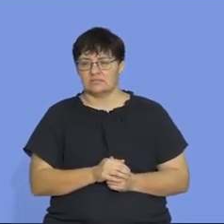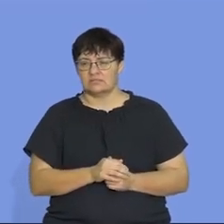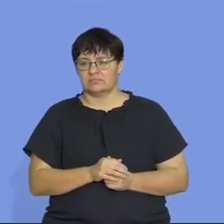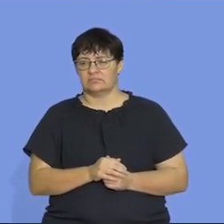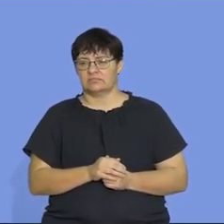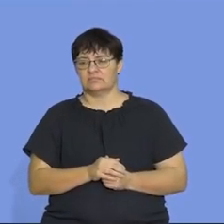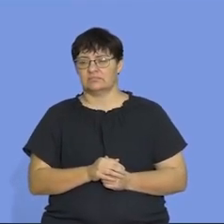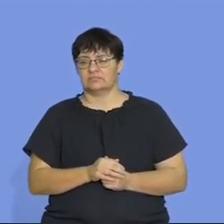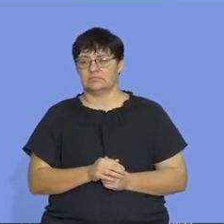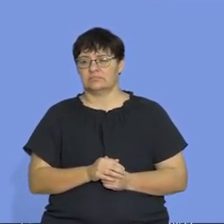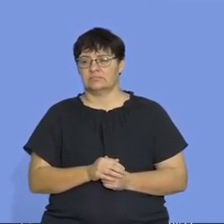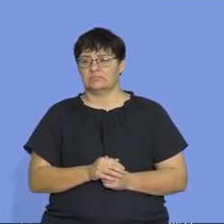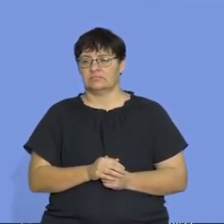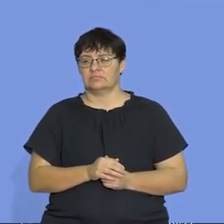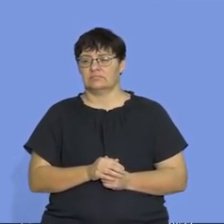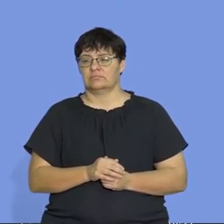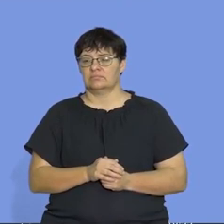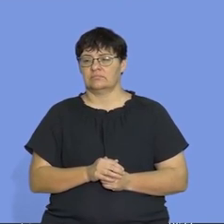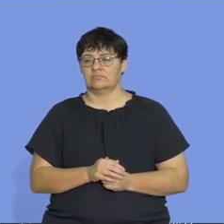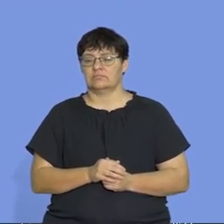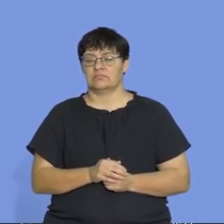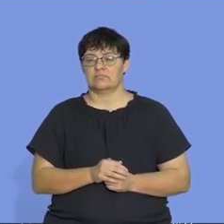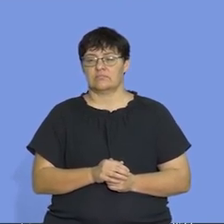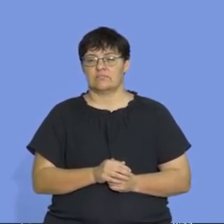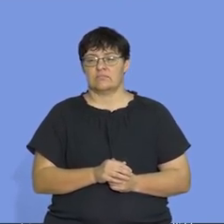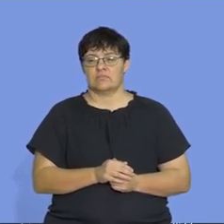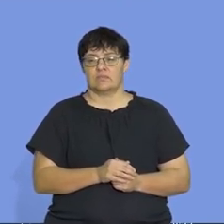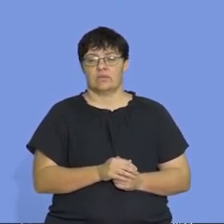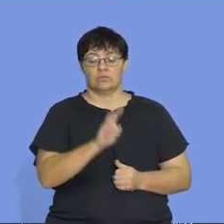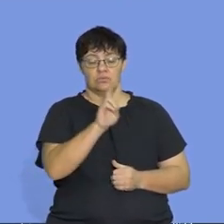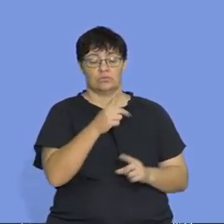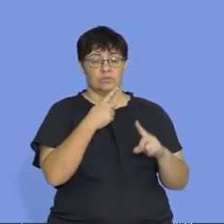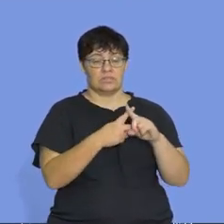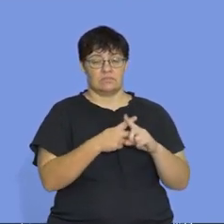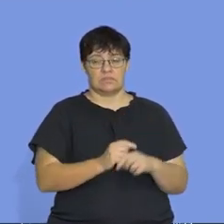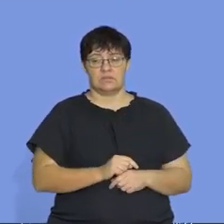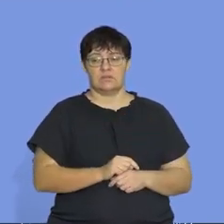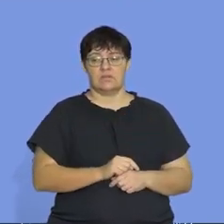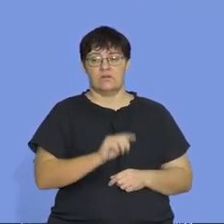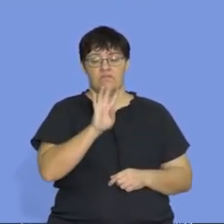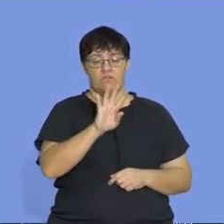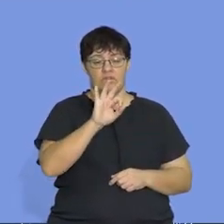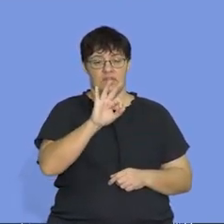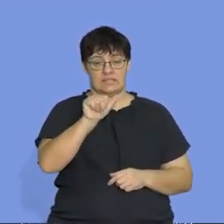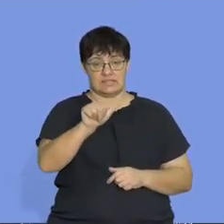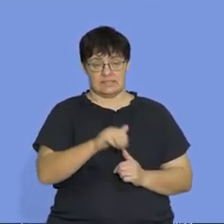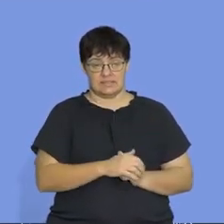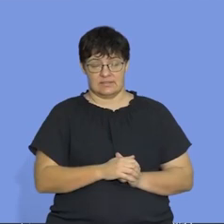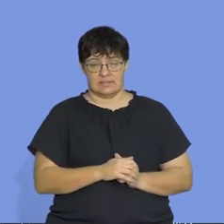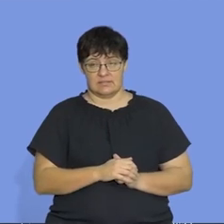calculator, okay, what do we have? We've got 2 multiplied by 436,